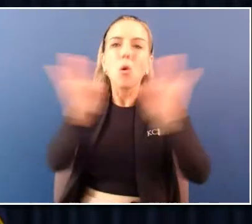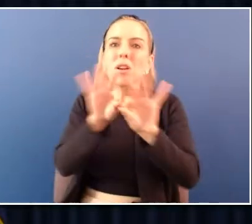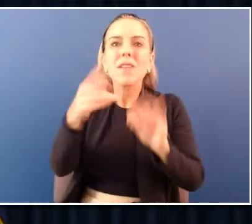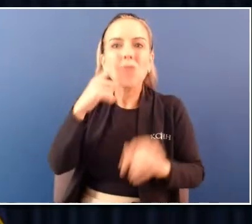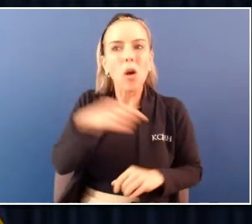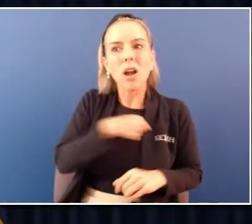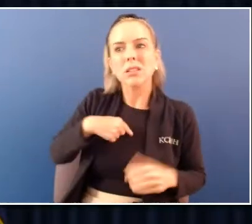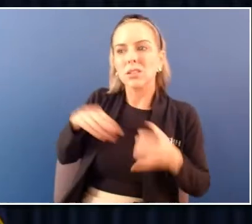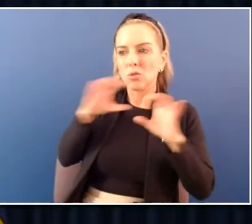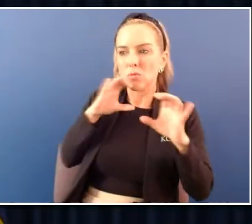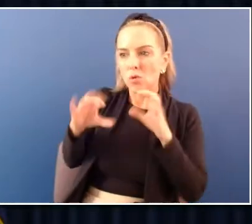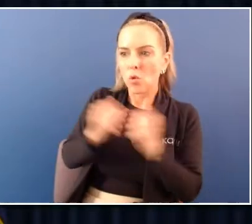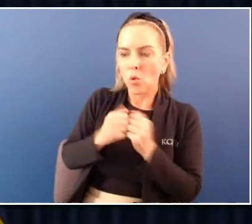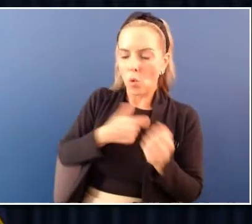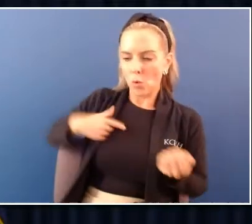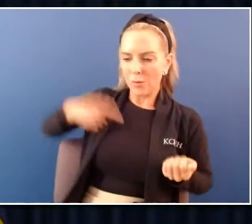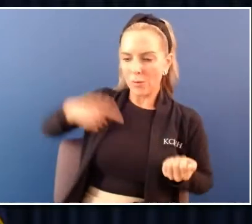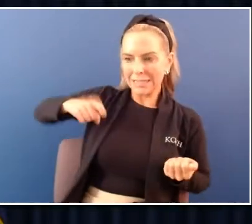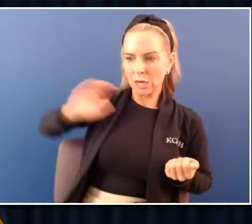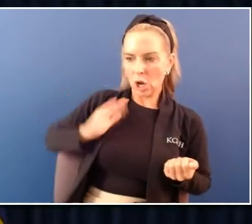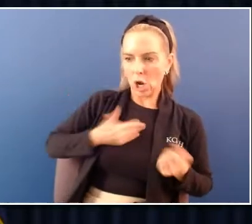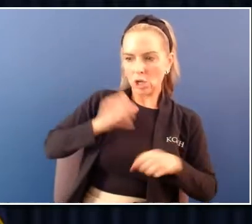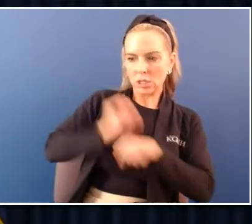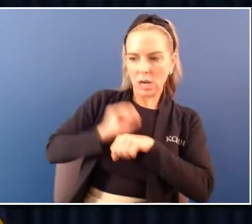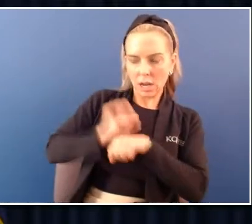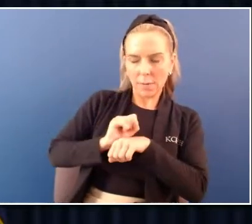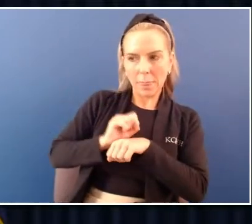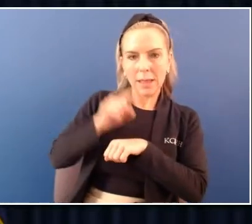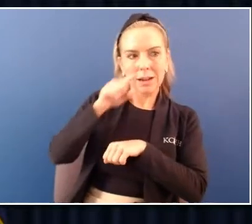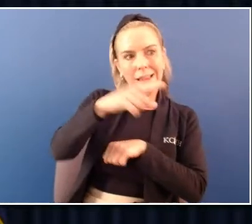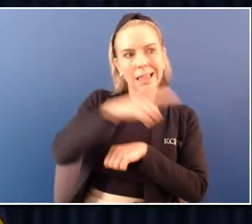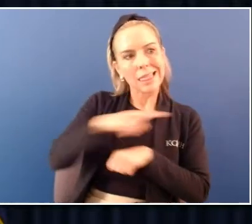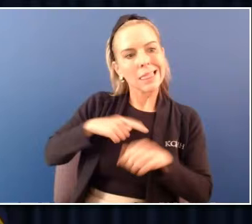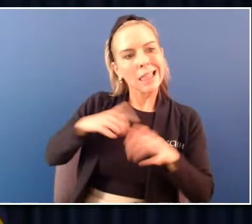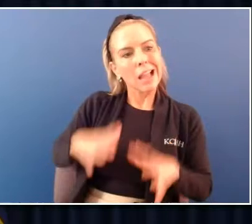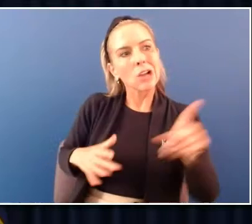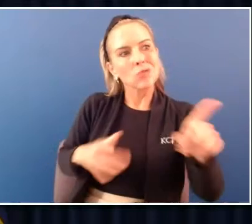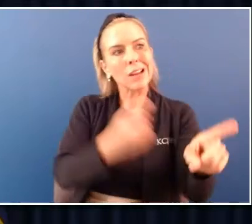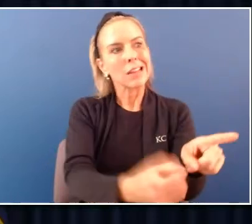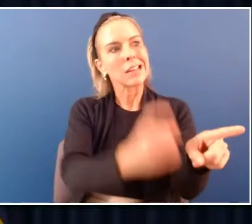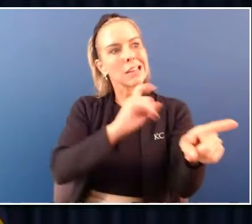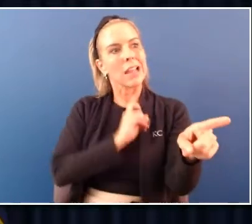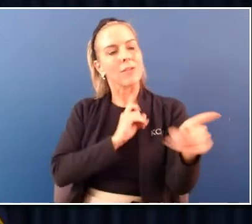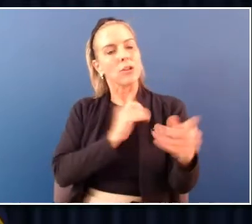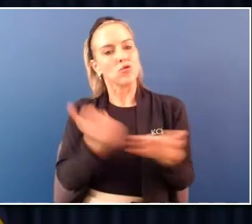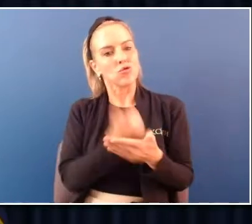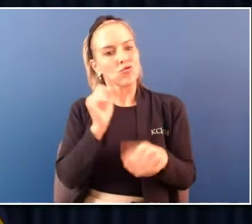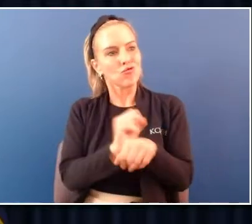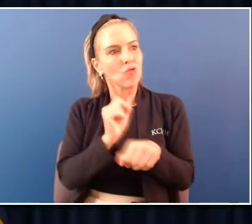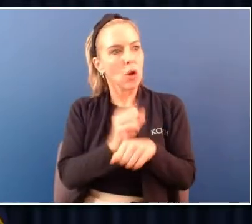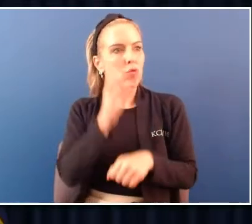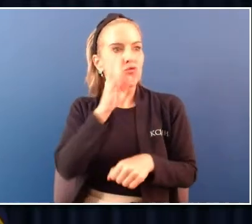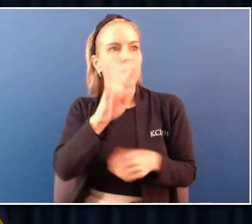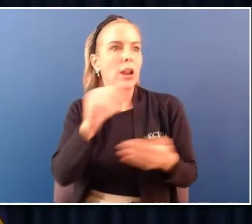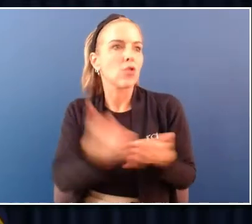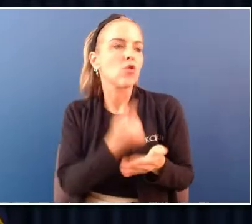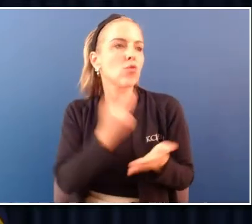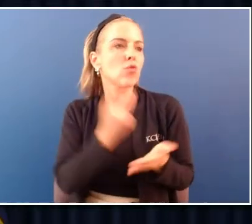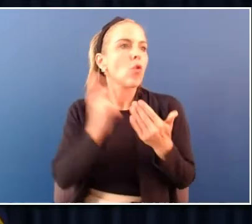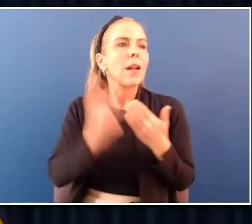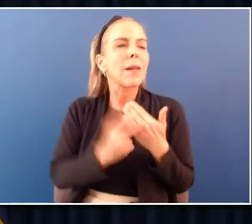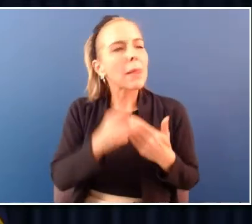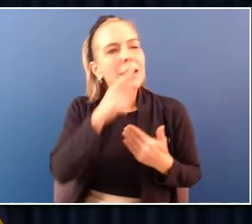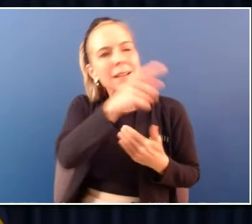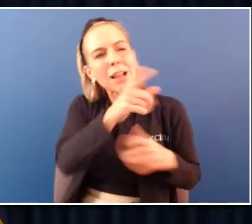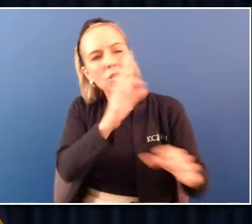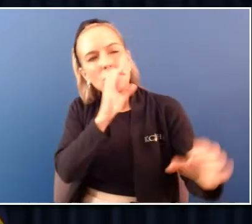communicate about what we need to do our jobs, that if the legislature tries to give us a new job, create a new program, that they are